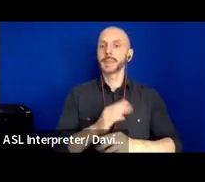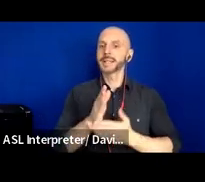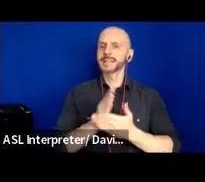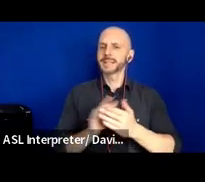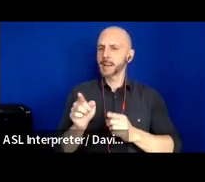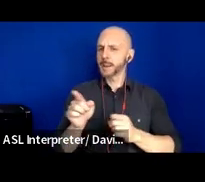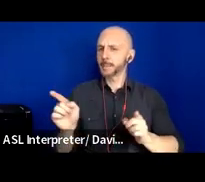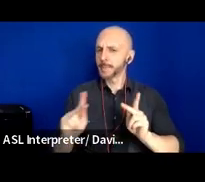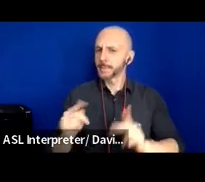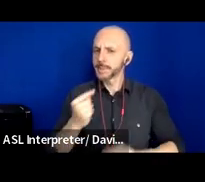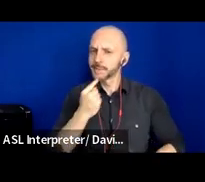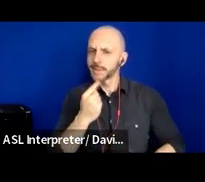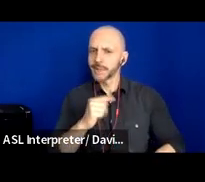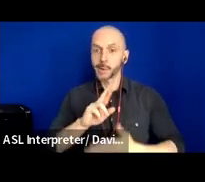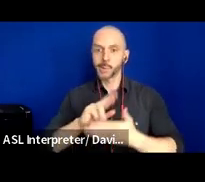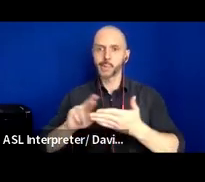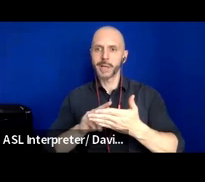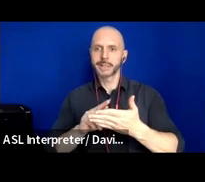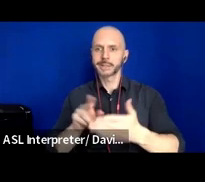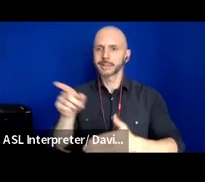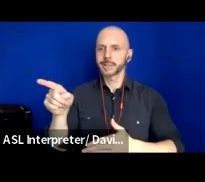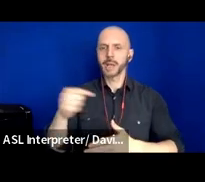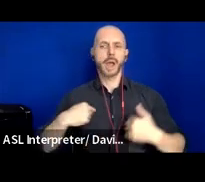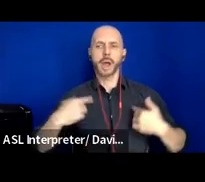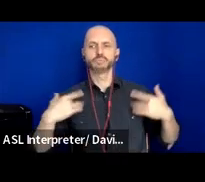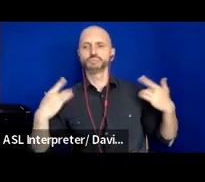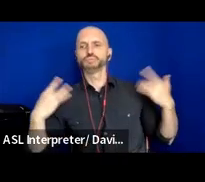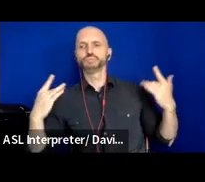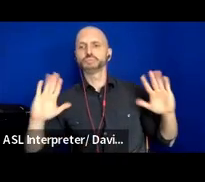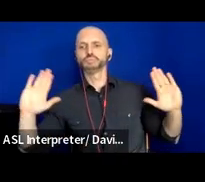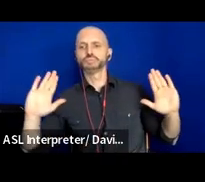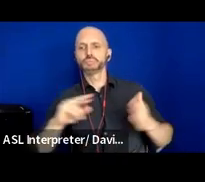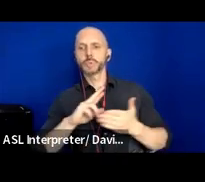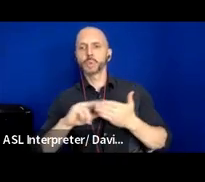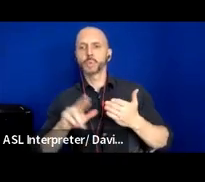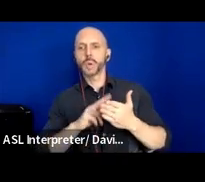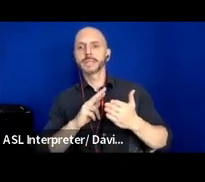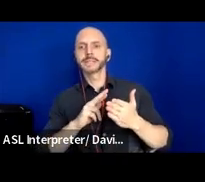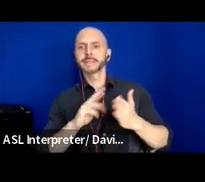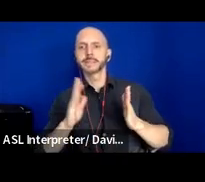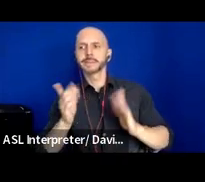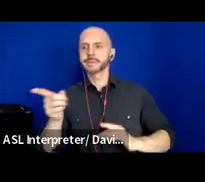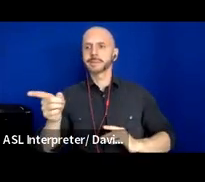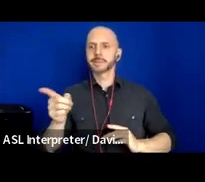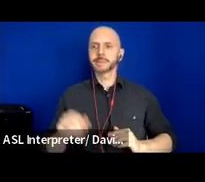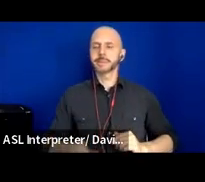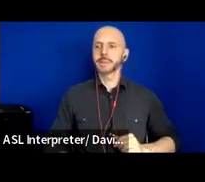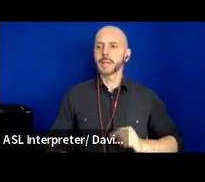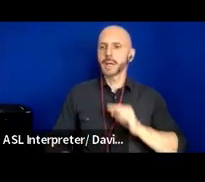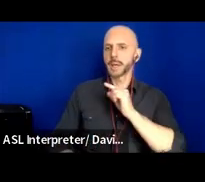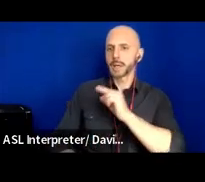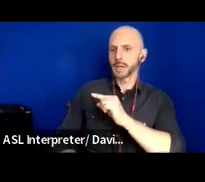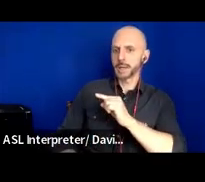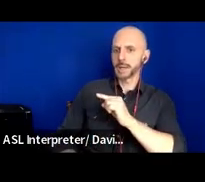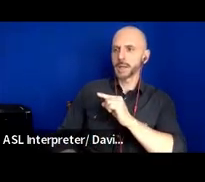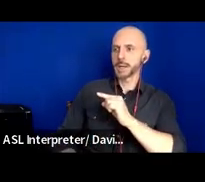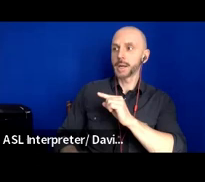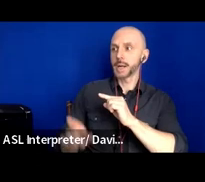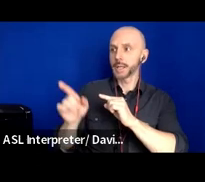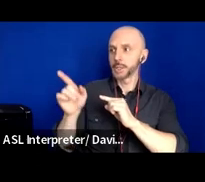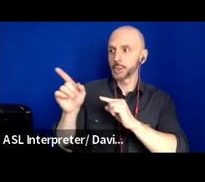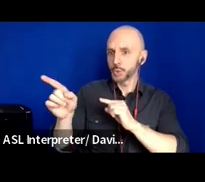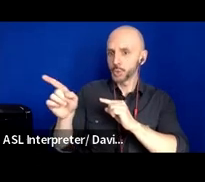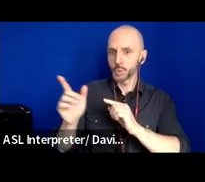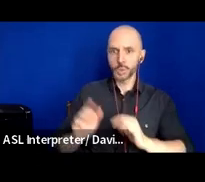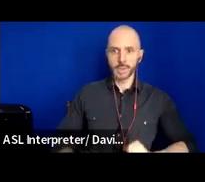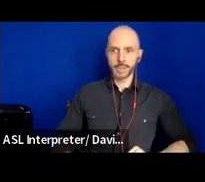always go, wow, listen, if you are, great, but I'd love to know what water you're drinking, because I'm trying so hard not to be all